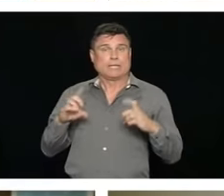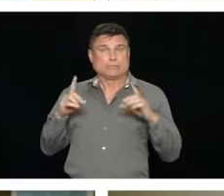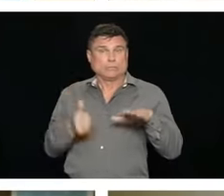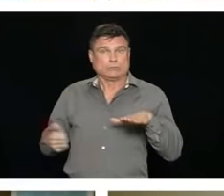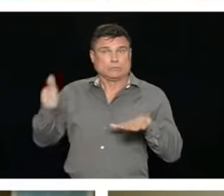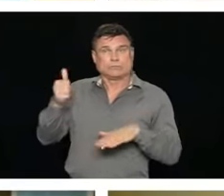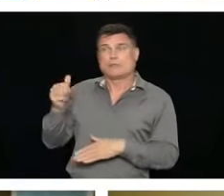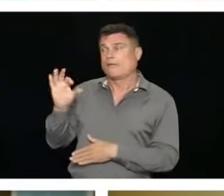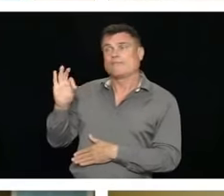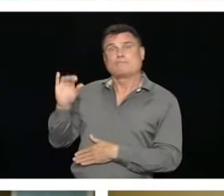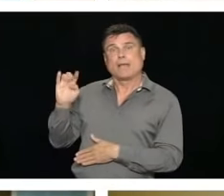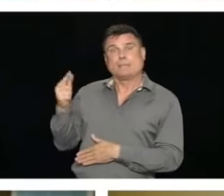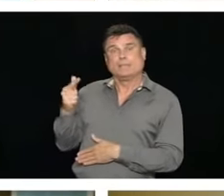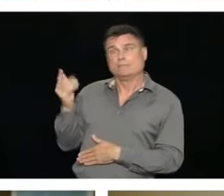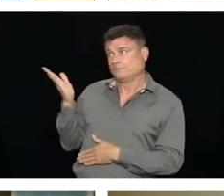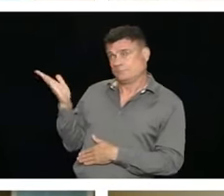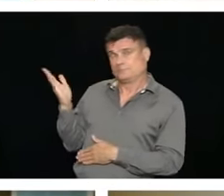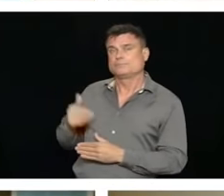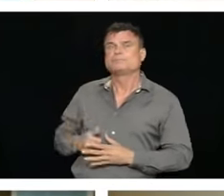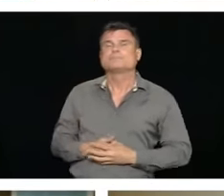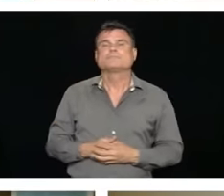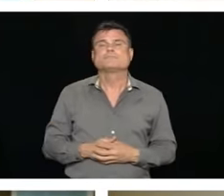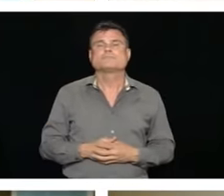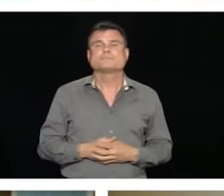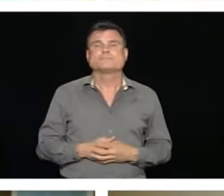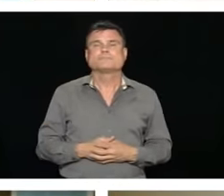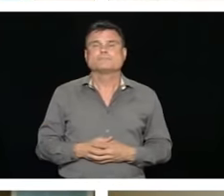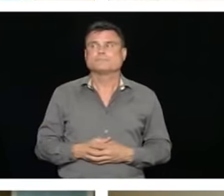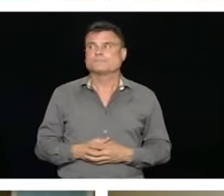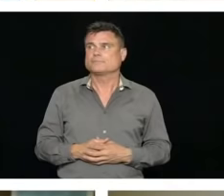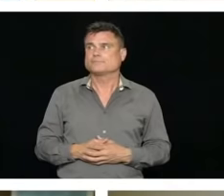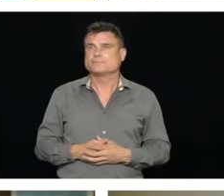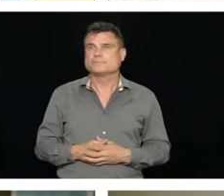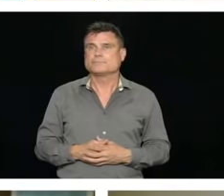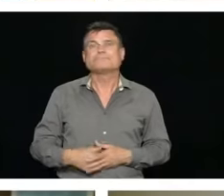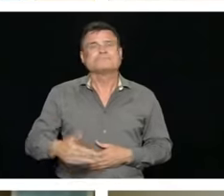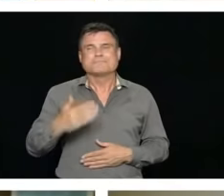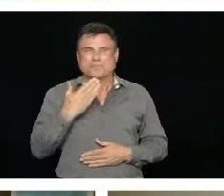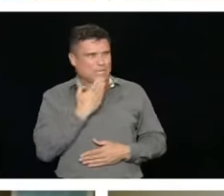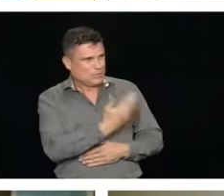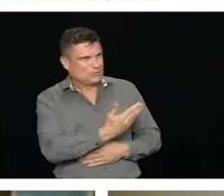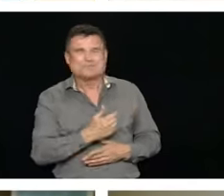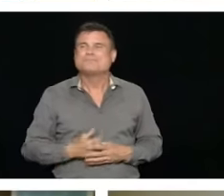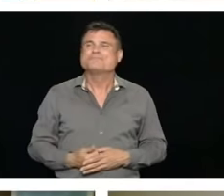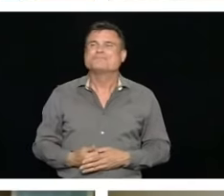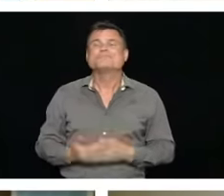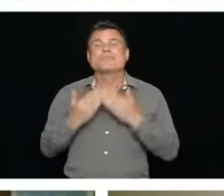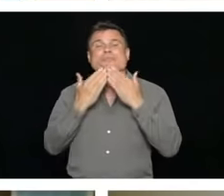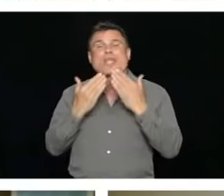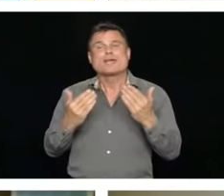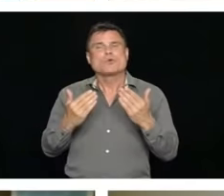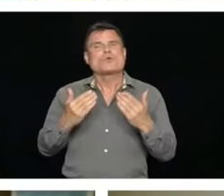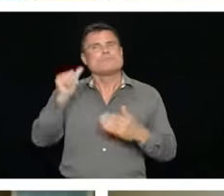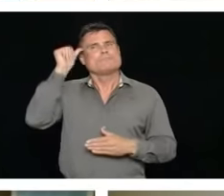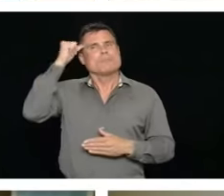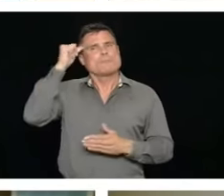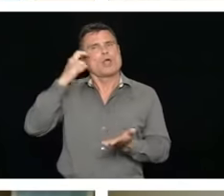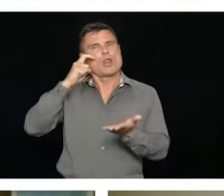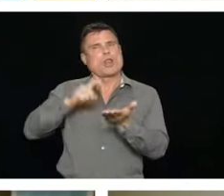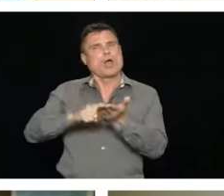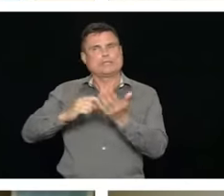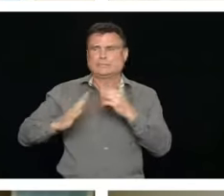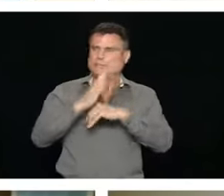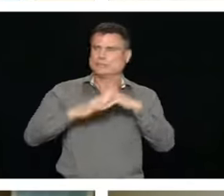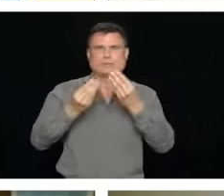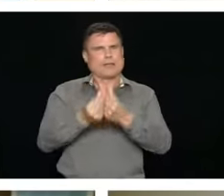And thank you for that territorial acknowledgement of the Lekwungen people's territory where I'm speaking to everyone who has